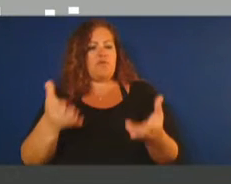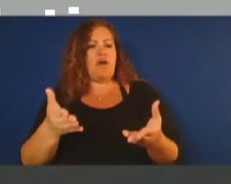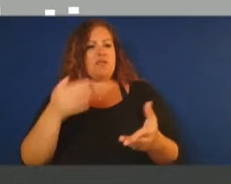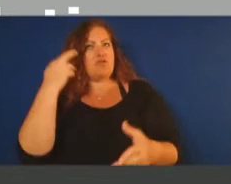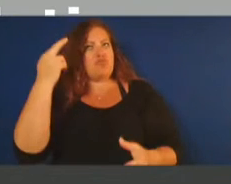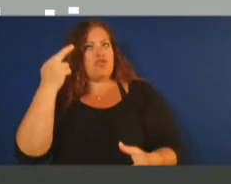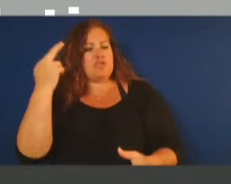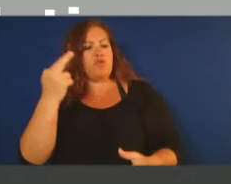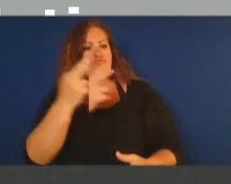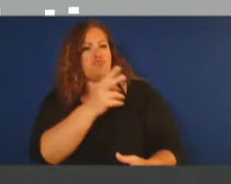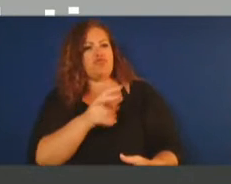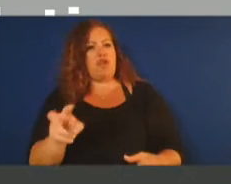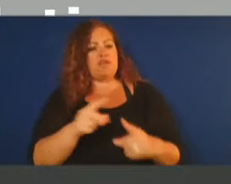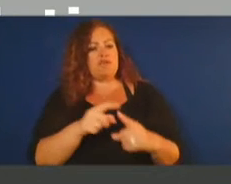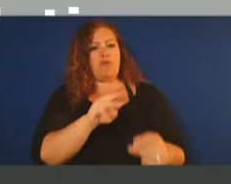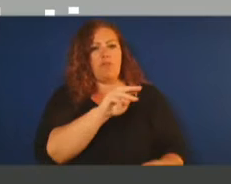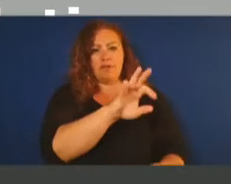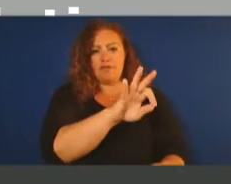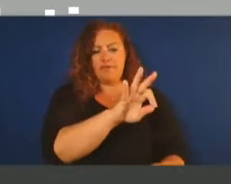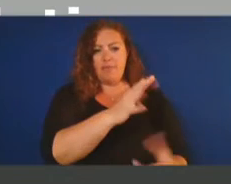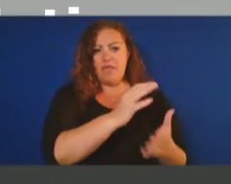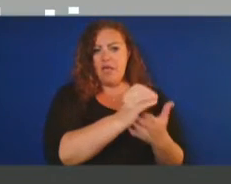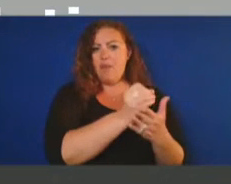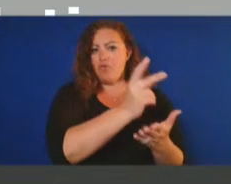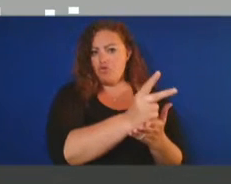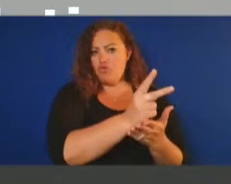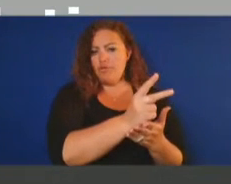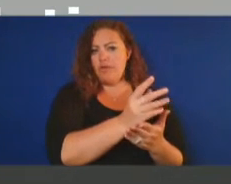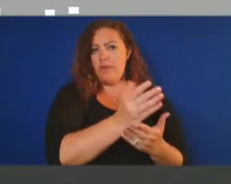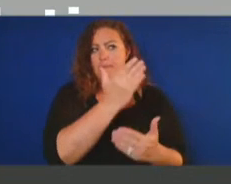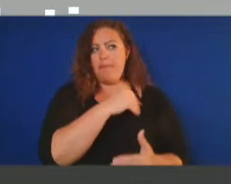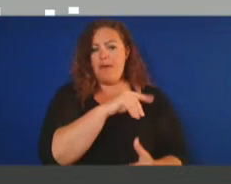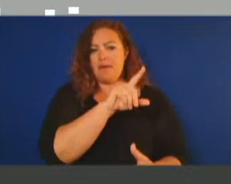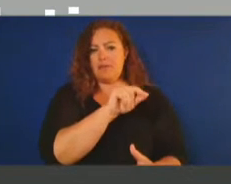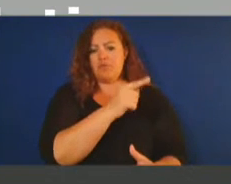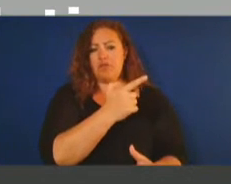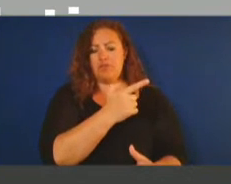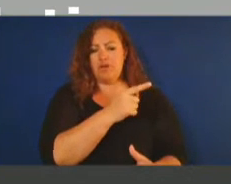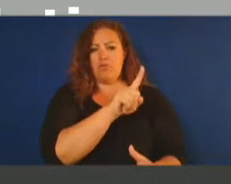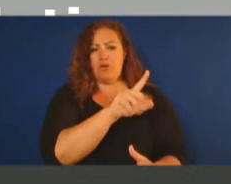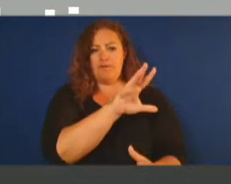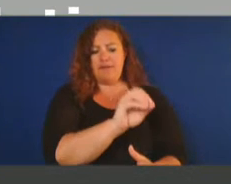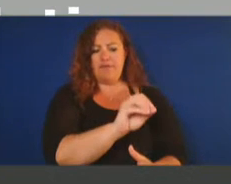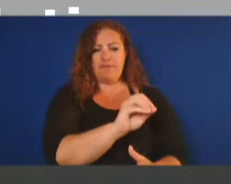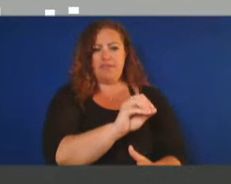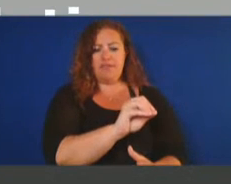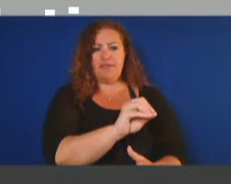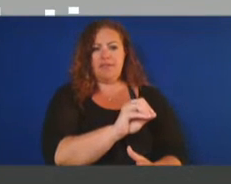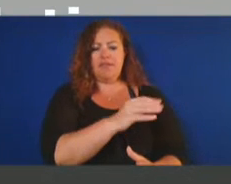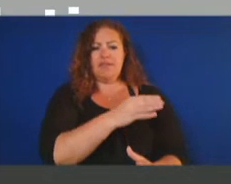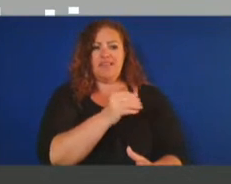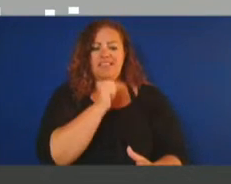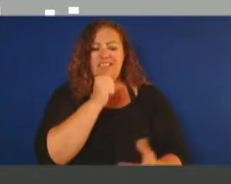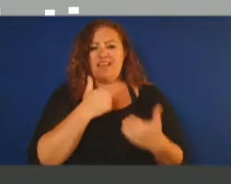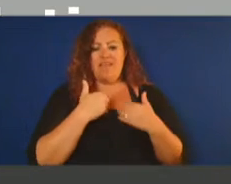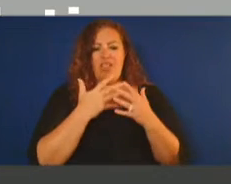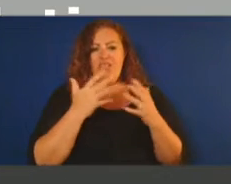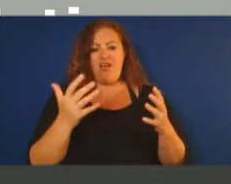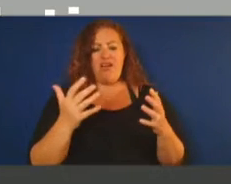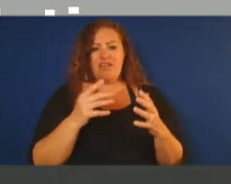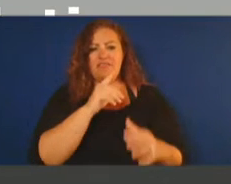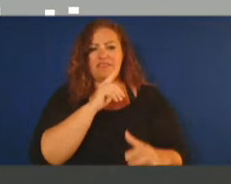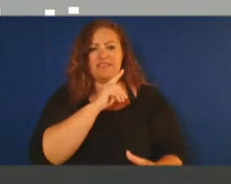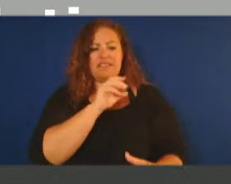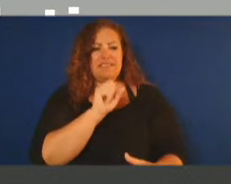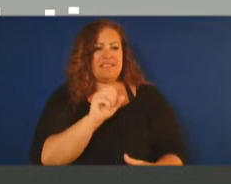transition from the multif family that was approved uh back through 2021 150 uh really doesn't have a lot of of single family